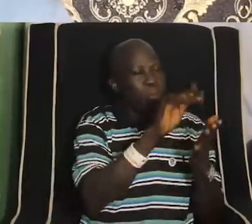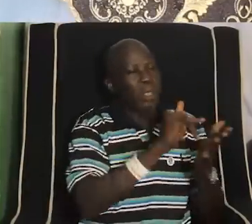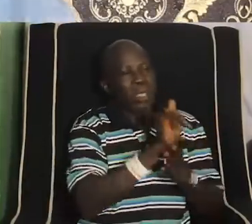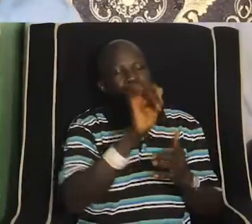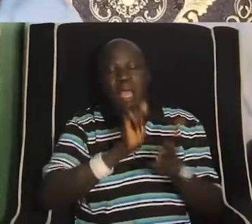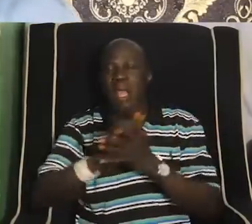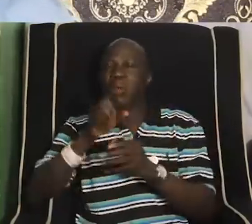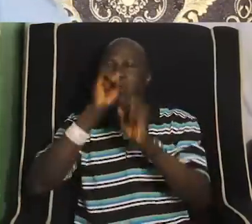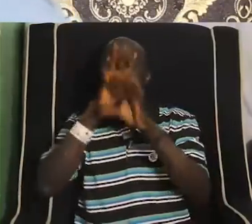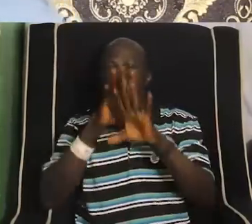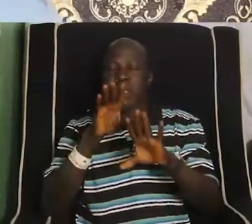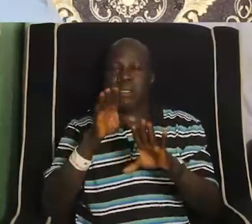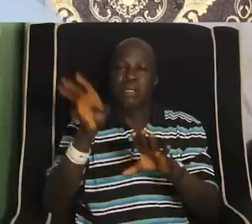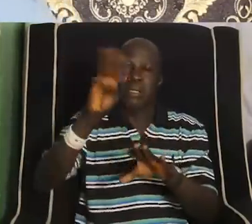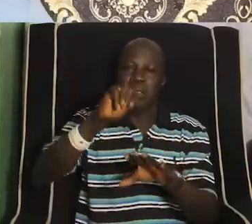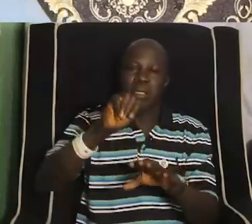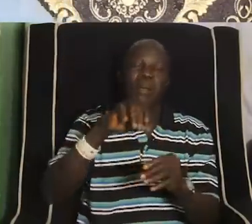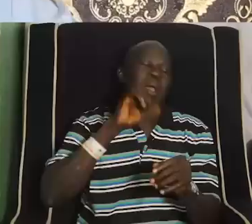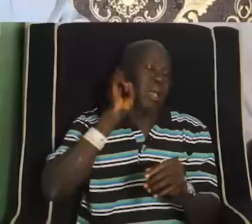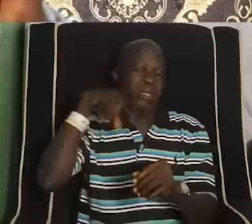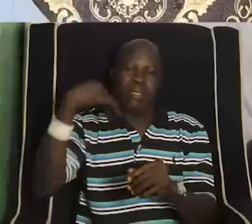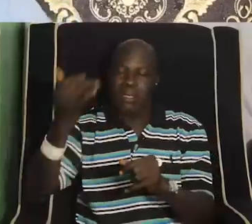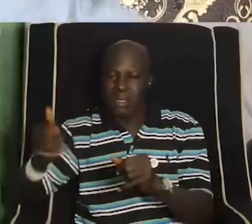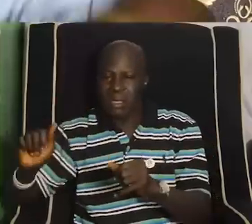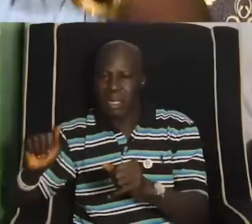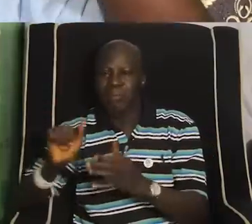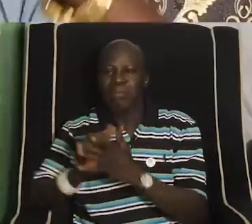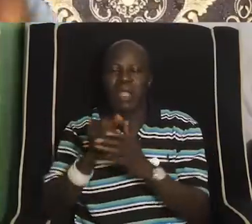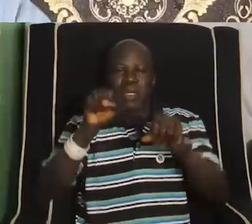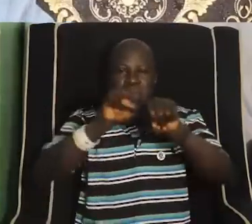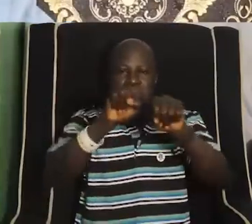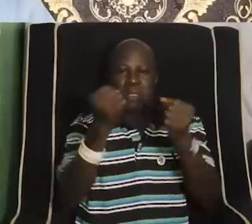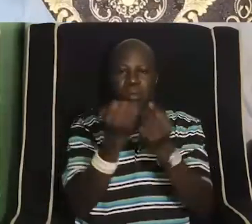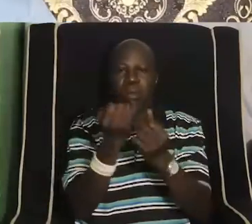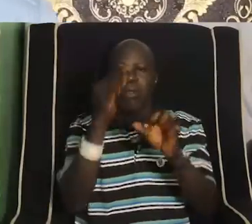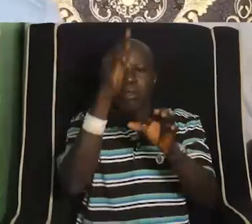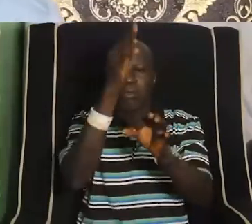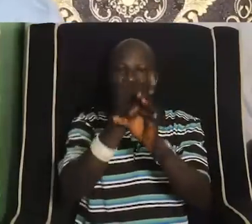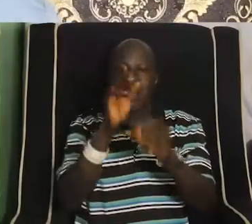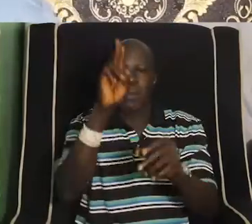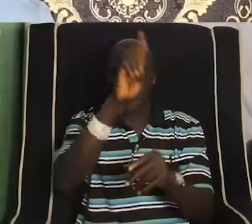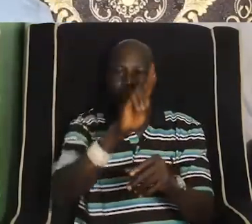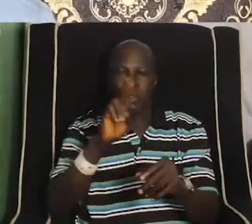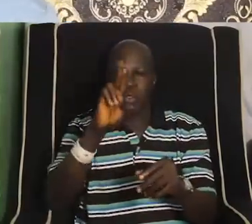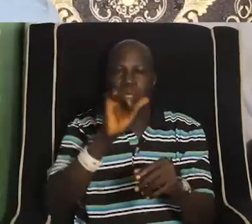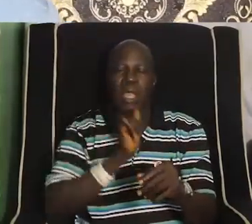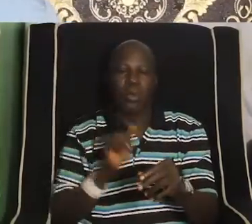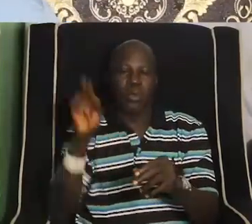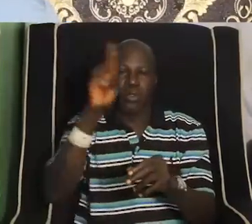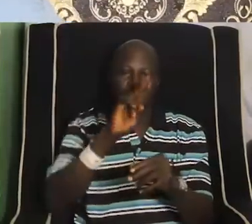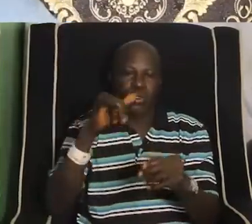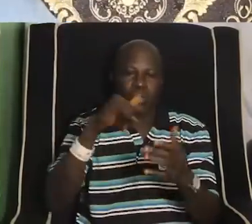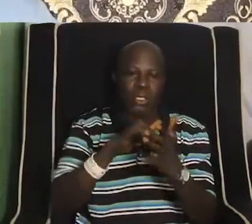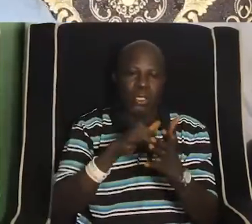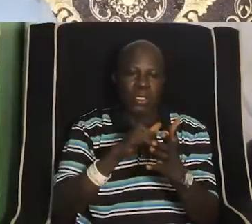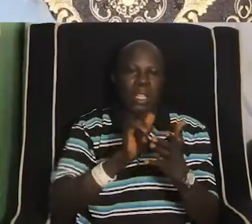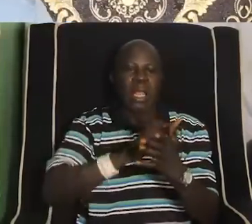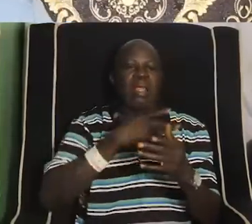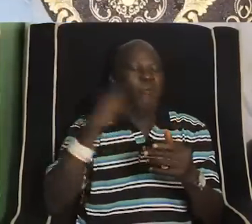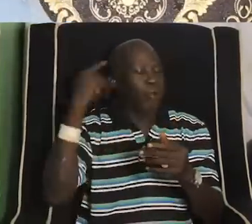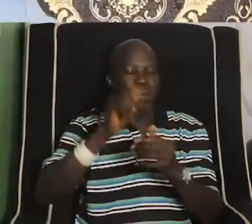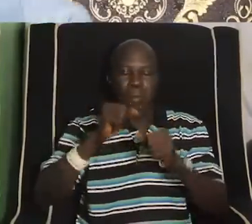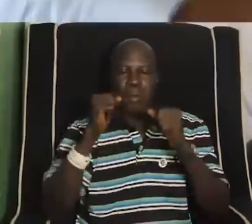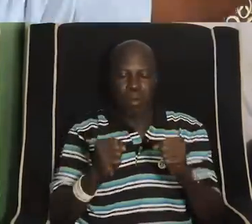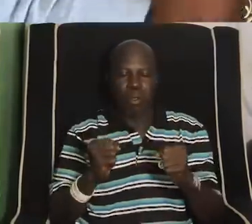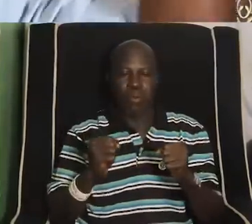ma boko fun won. I will bless them. Apere gbagbo ti e ba nlo. The same of faith that you use. Emi o ma lo. I will use it. Bi